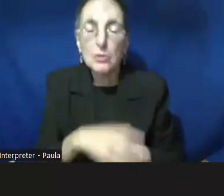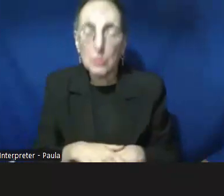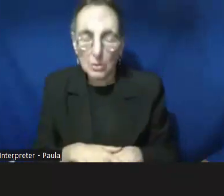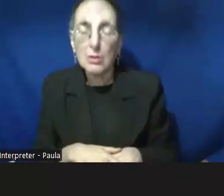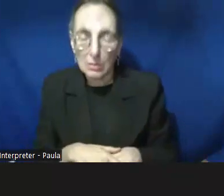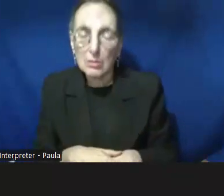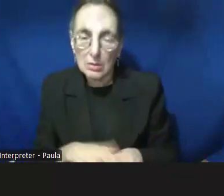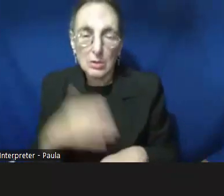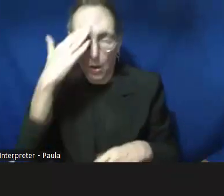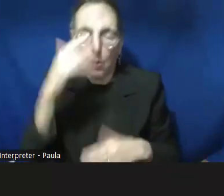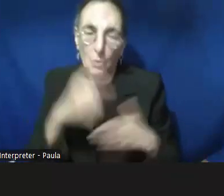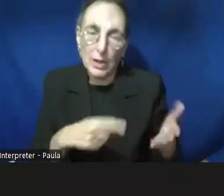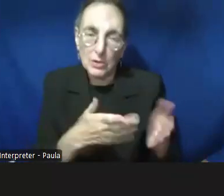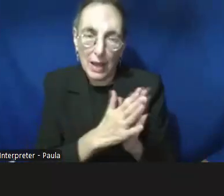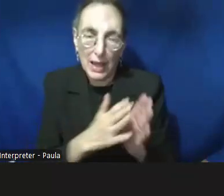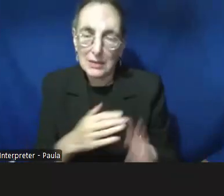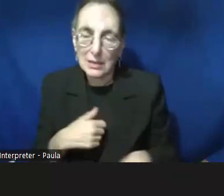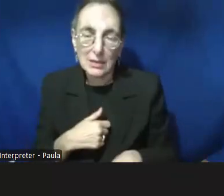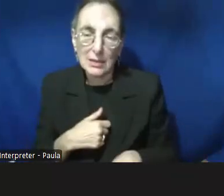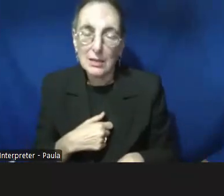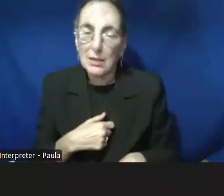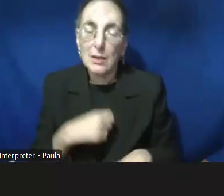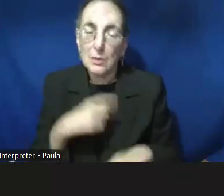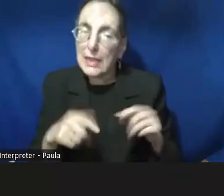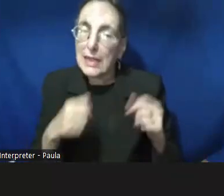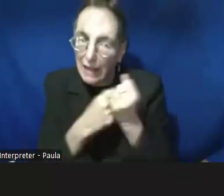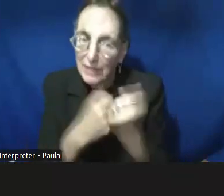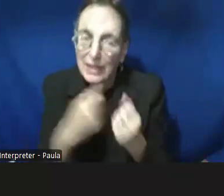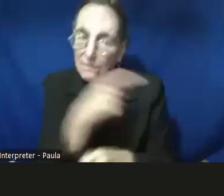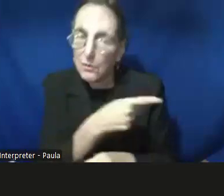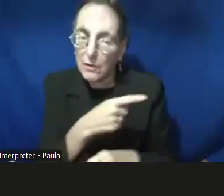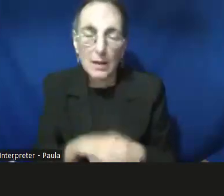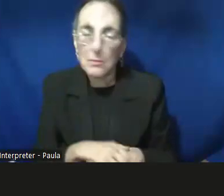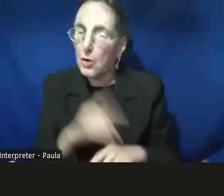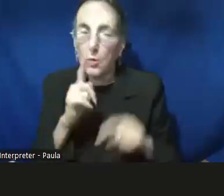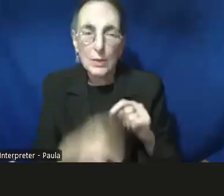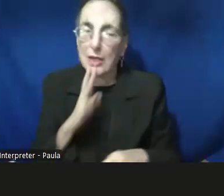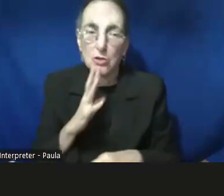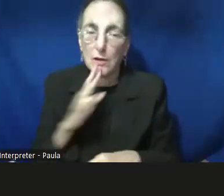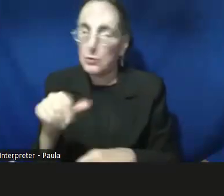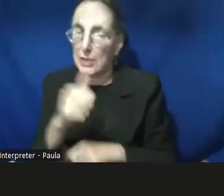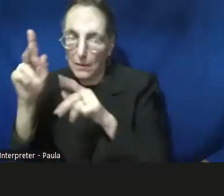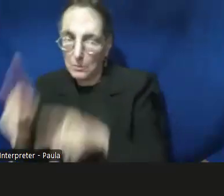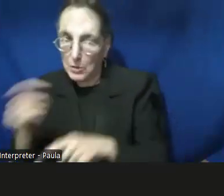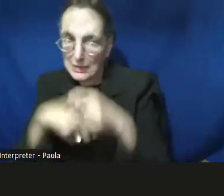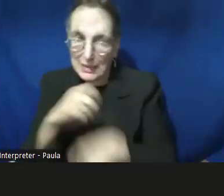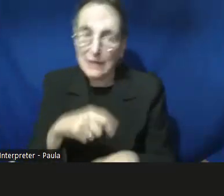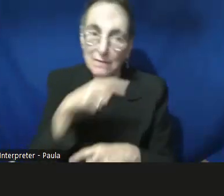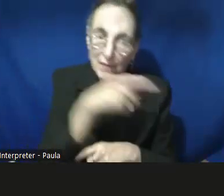can't talk to someone instead of the client, but a person can help them with access to our